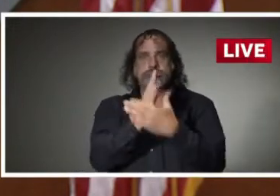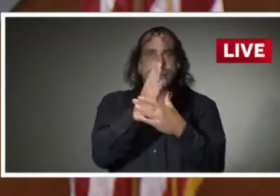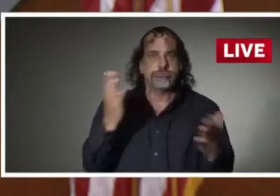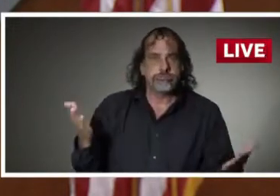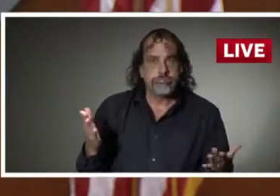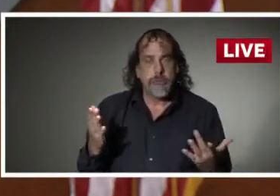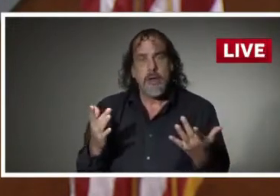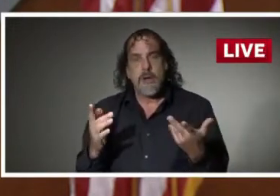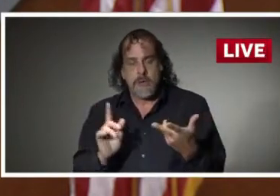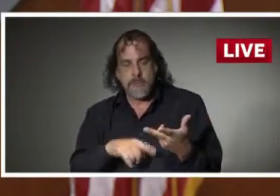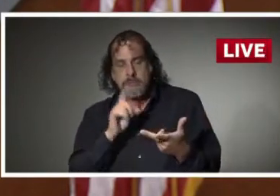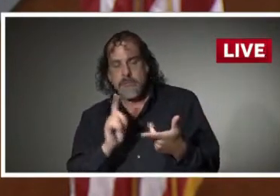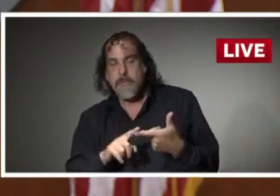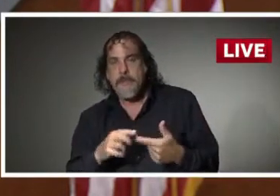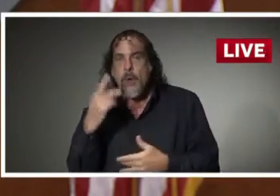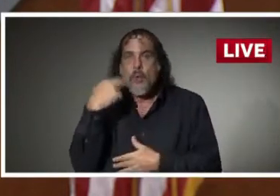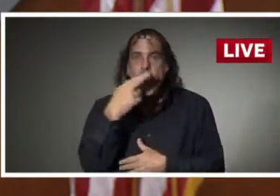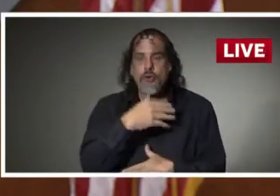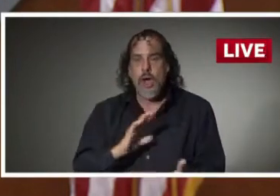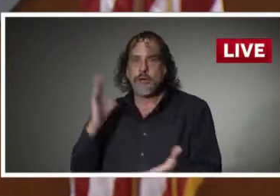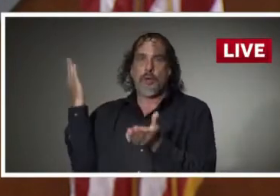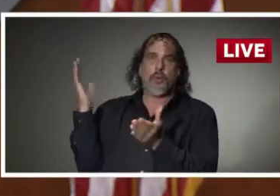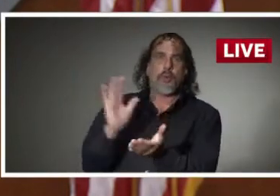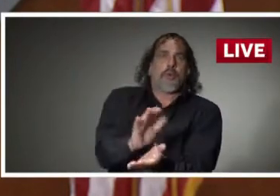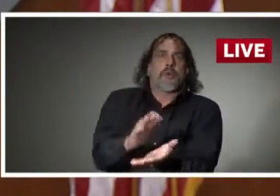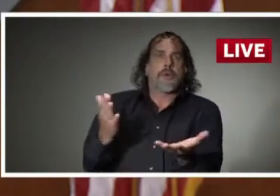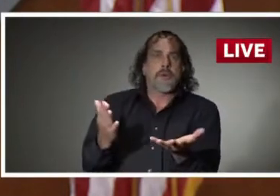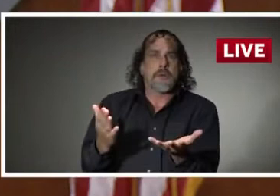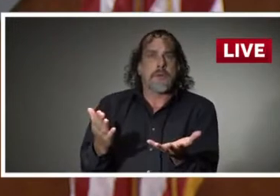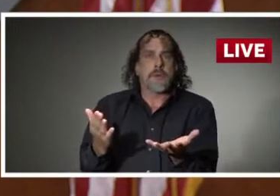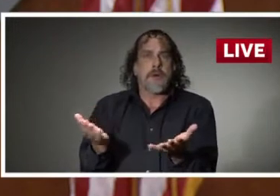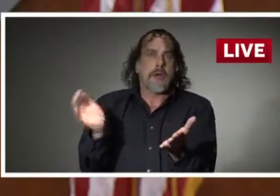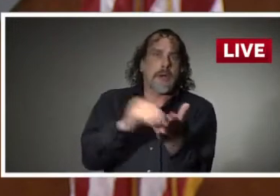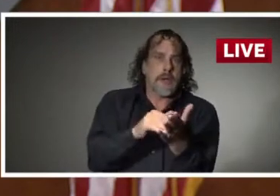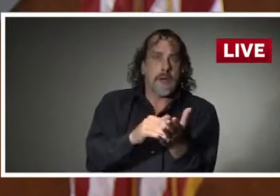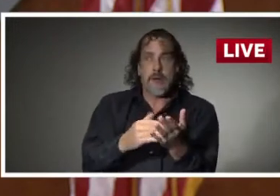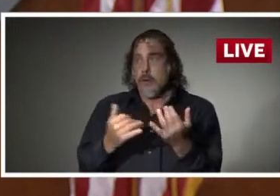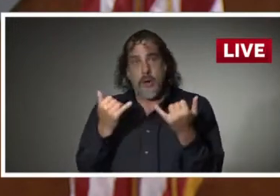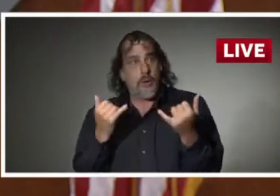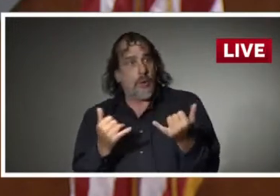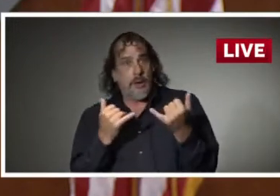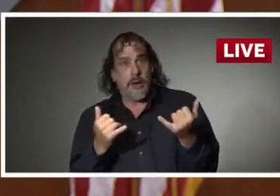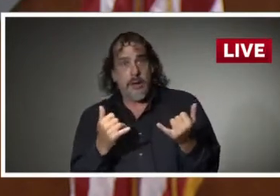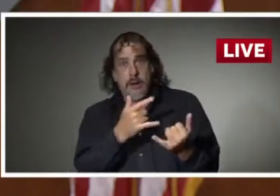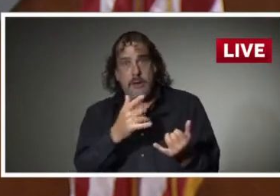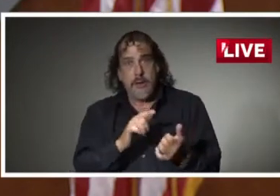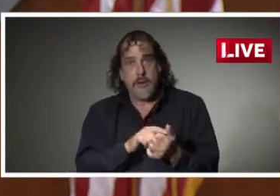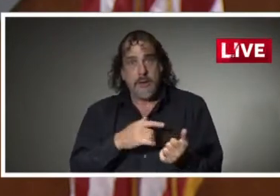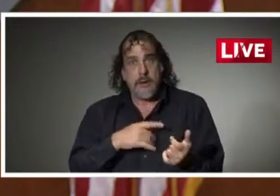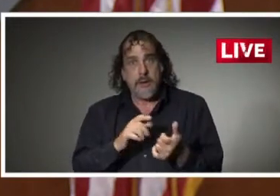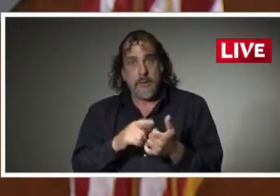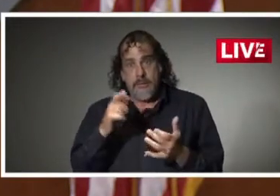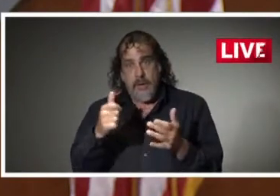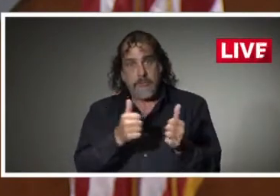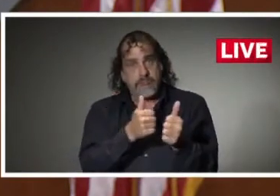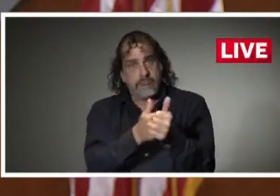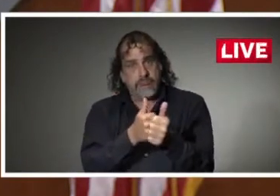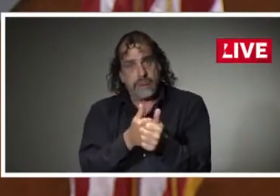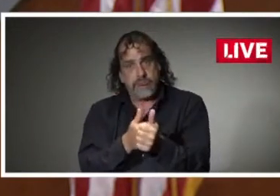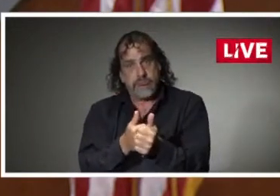future orders on restaurants, which right now, many of them seem to be ignoring the rules.